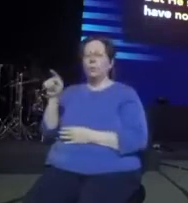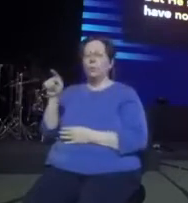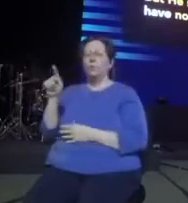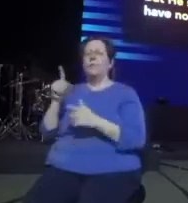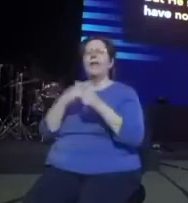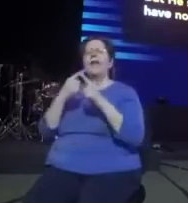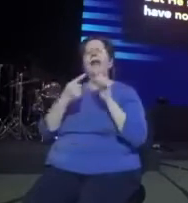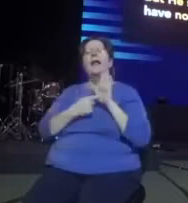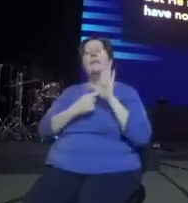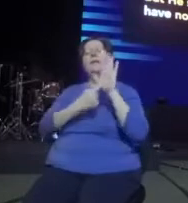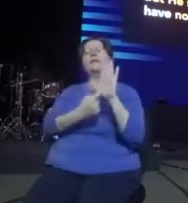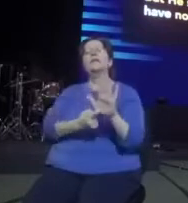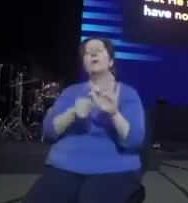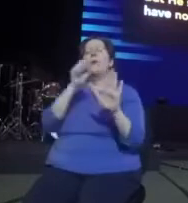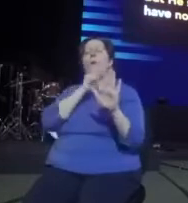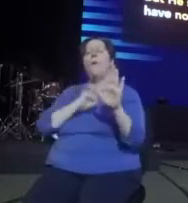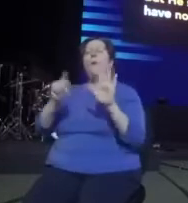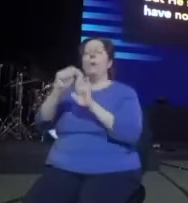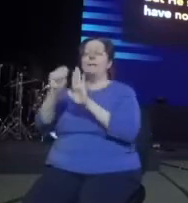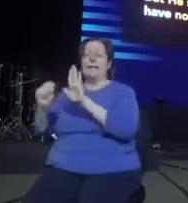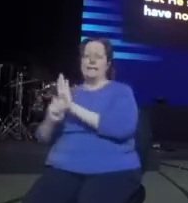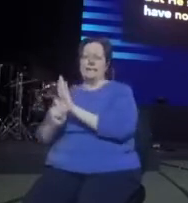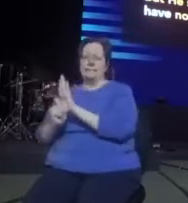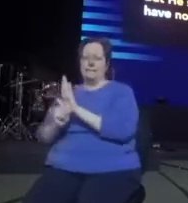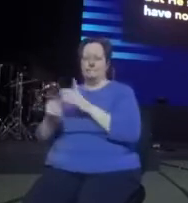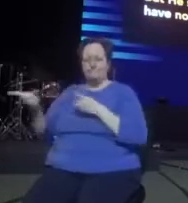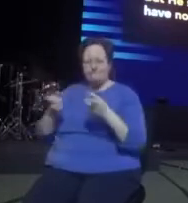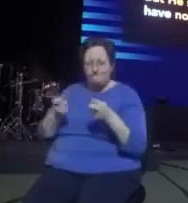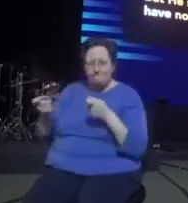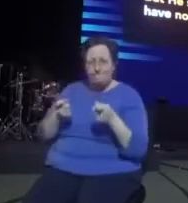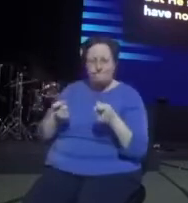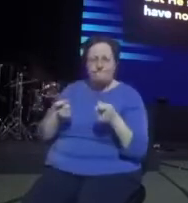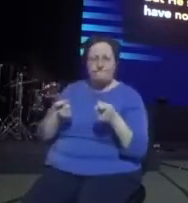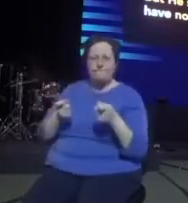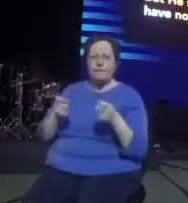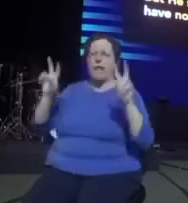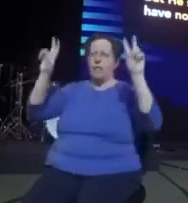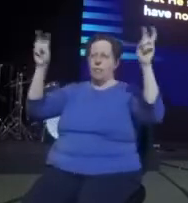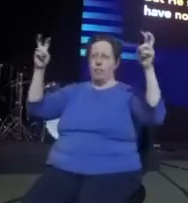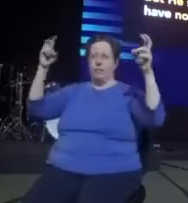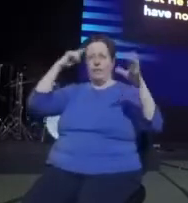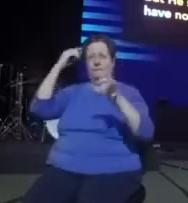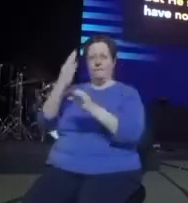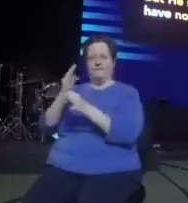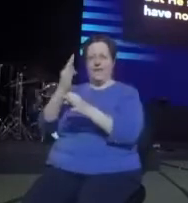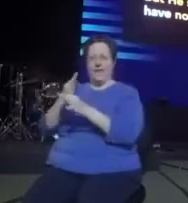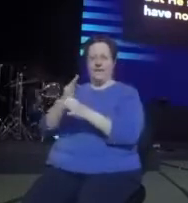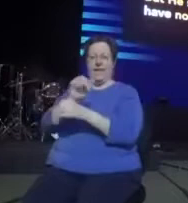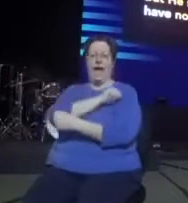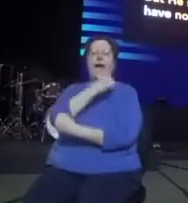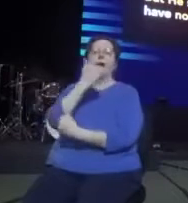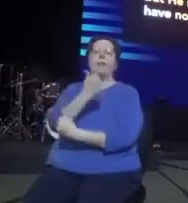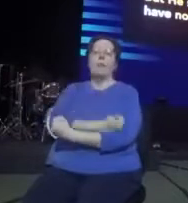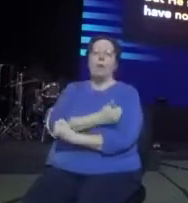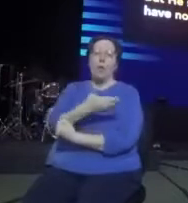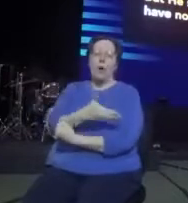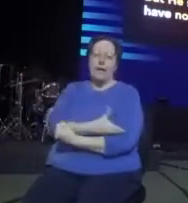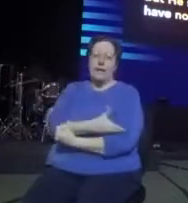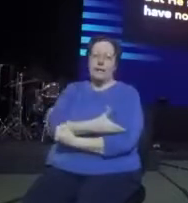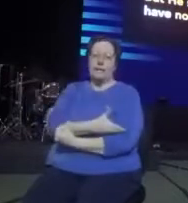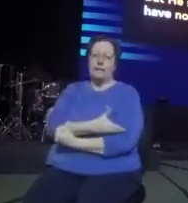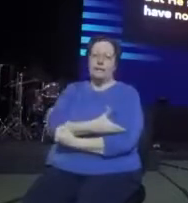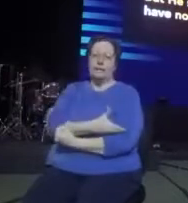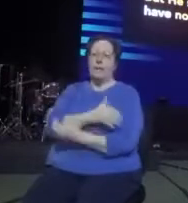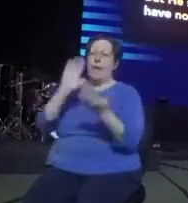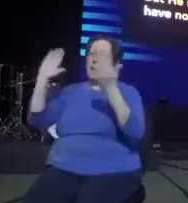want to show you how the Old Testament dealt with the subject of faith and authority